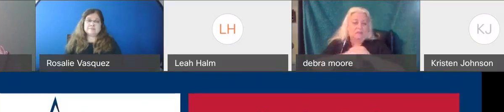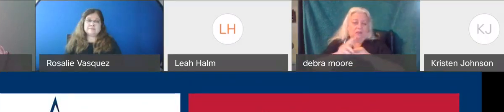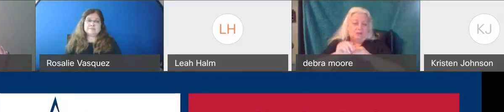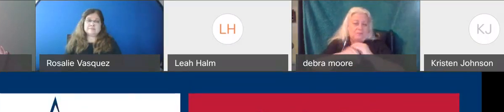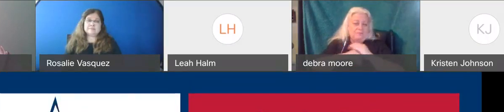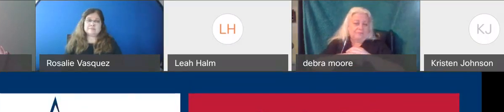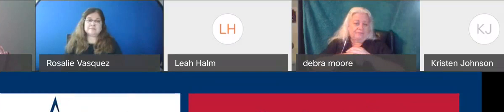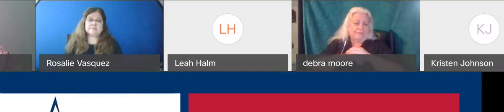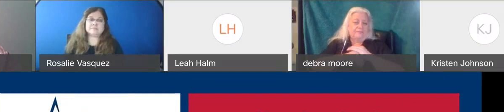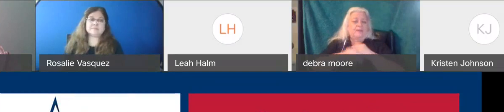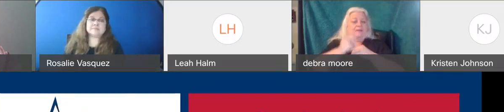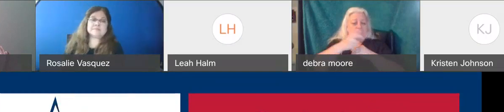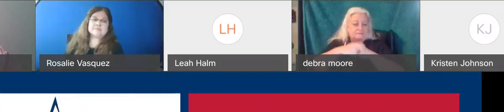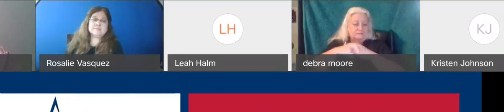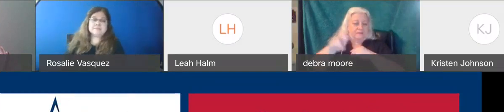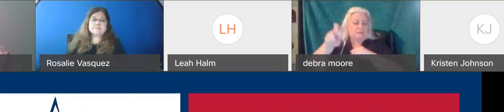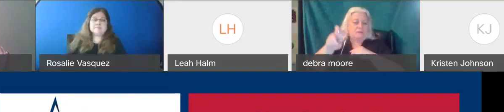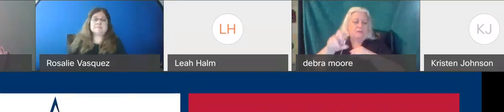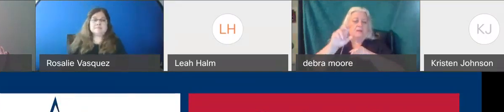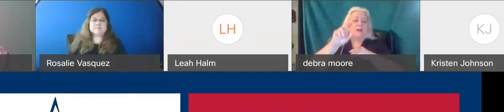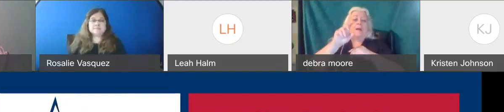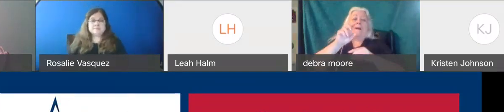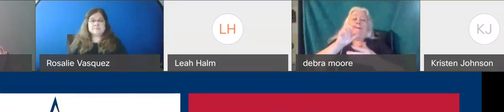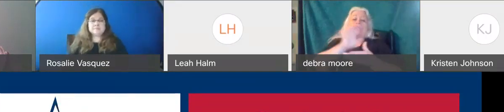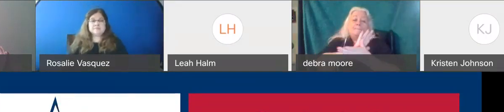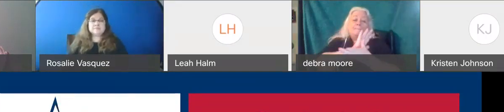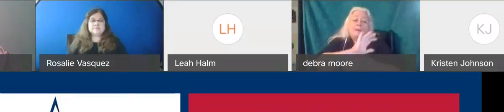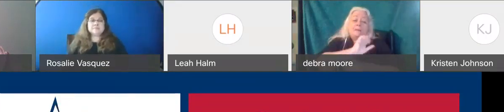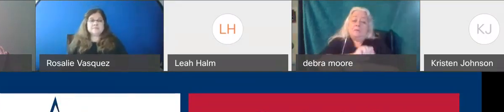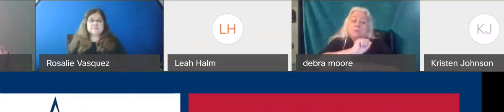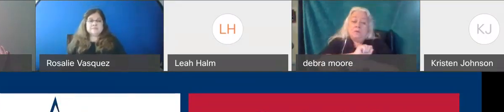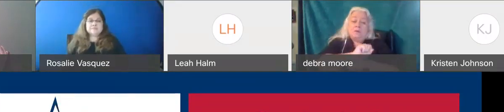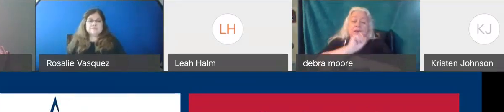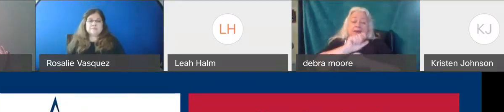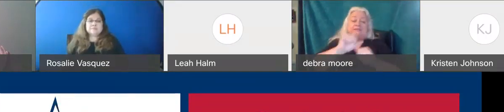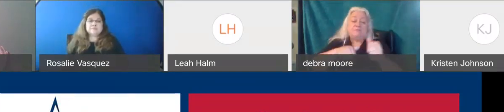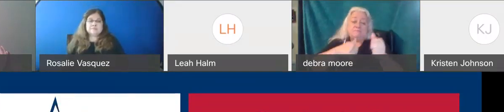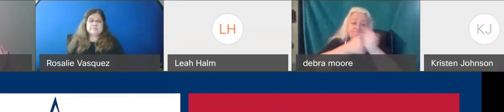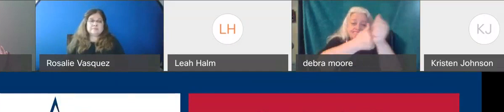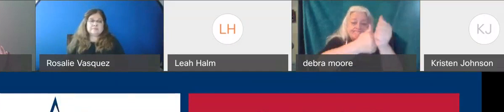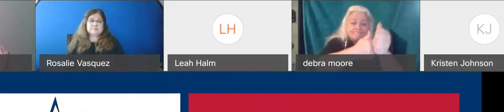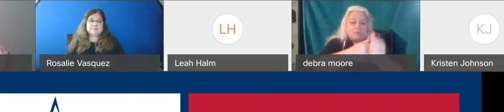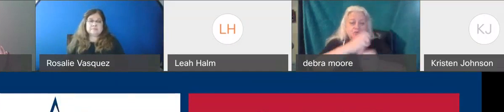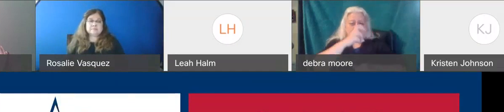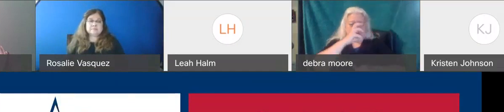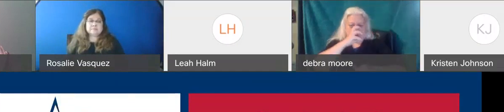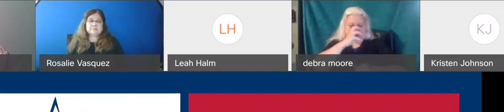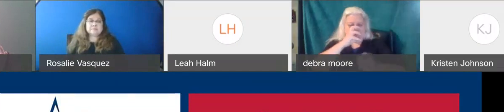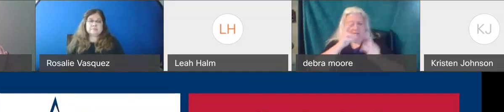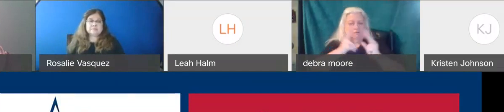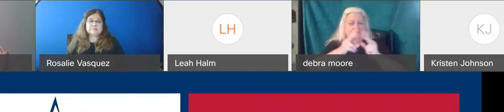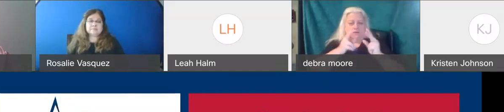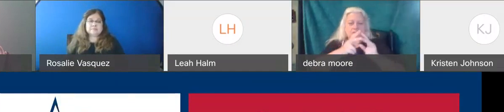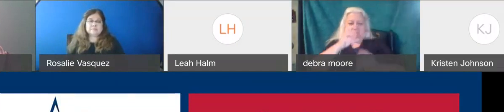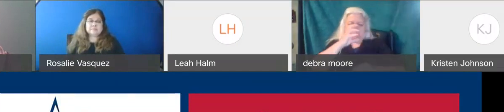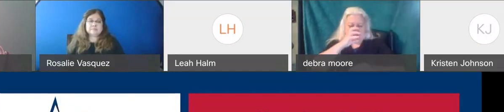And travel that requires paperwork must meet the following conditions. So please note that there may be travel that does